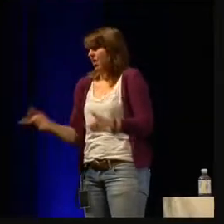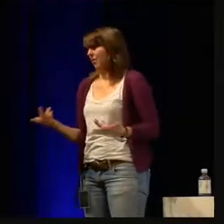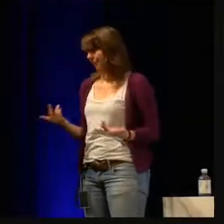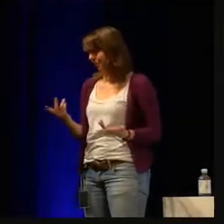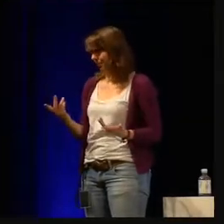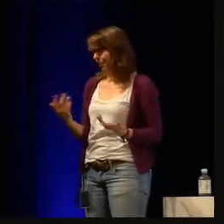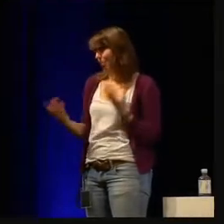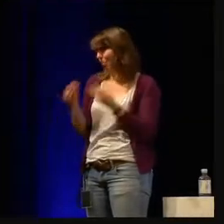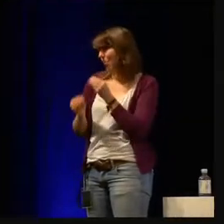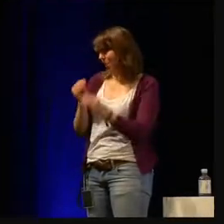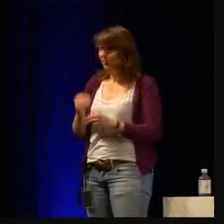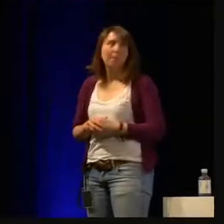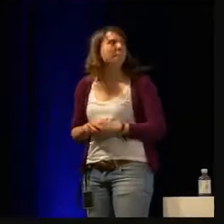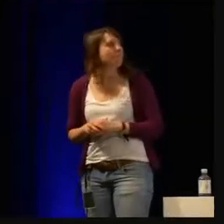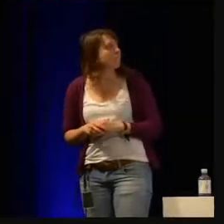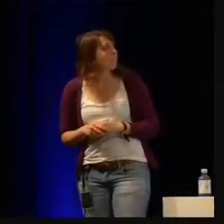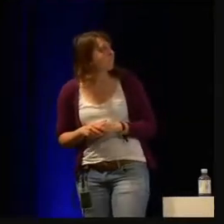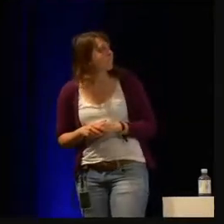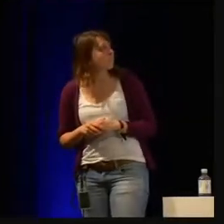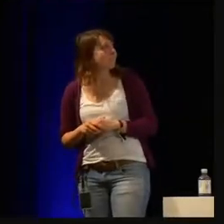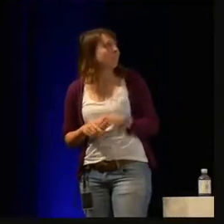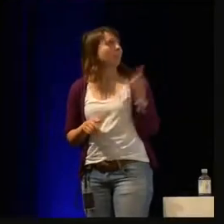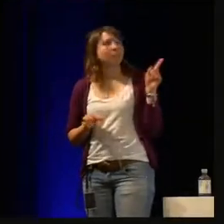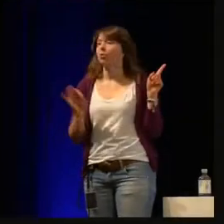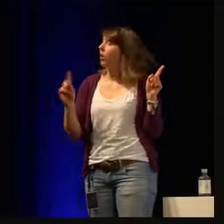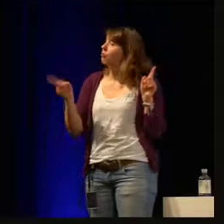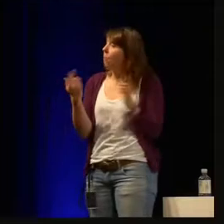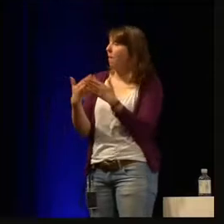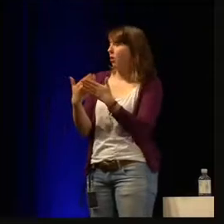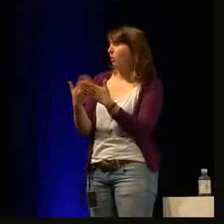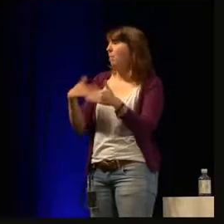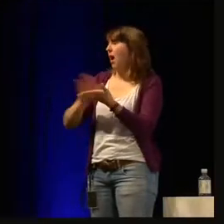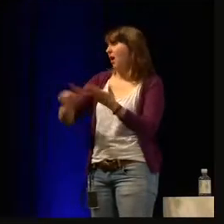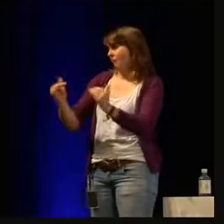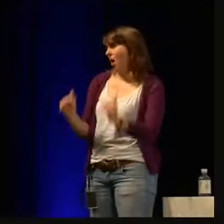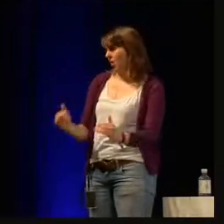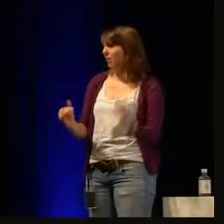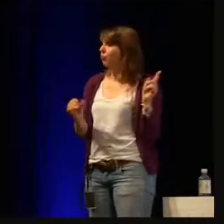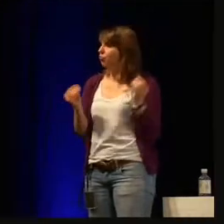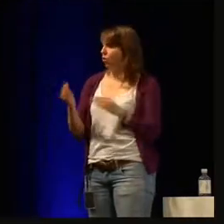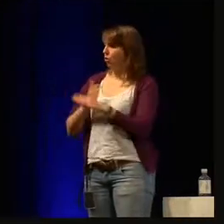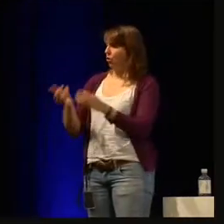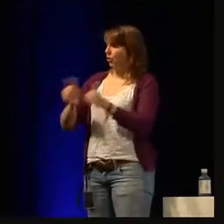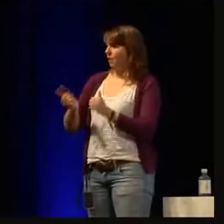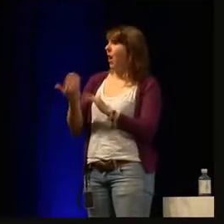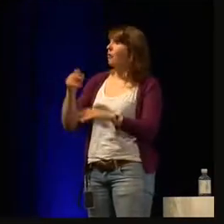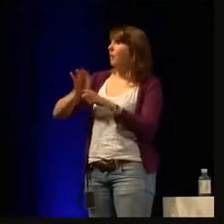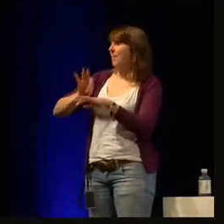first need to really detect whether or not something is spam or not, like in the imperative programming case.